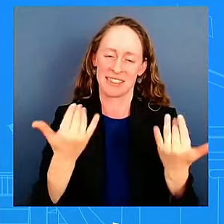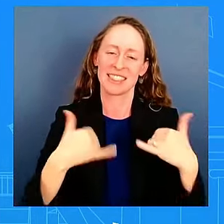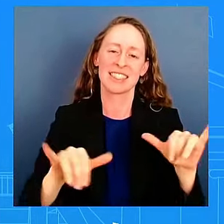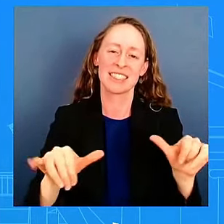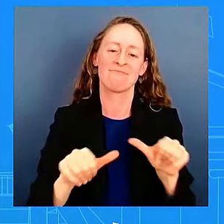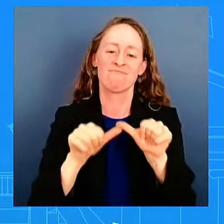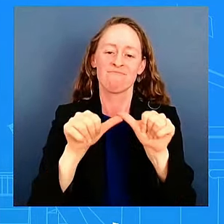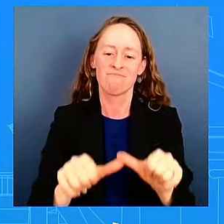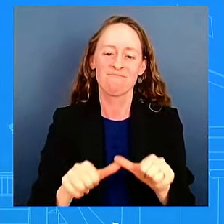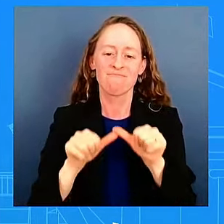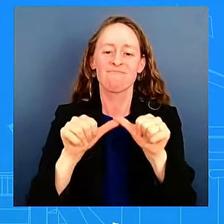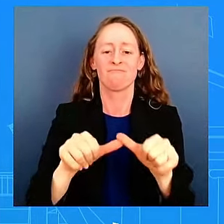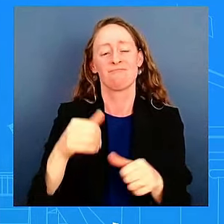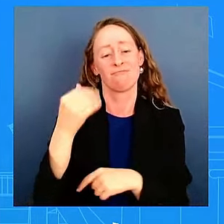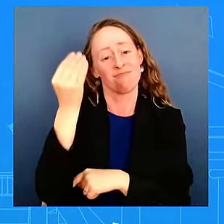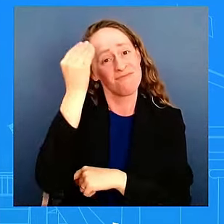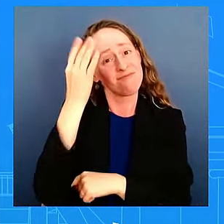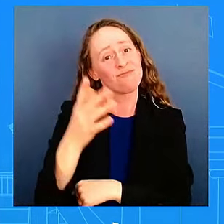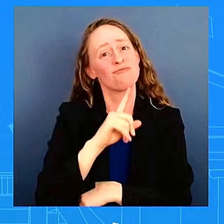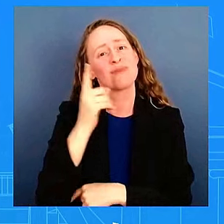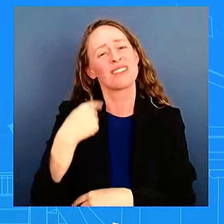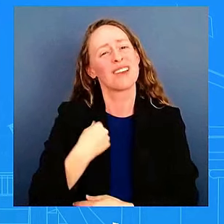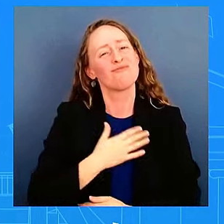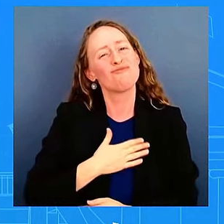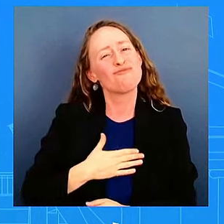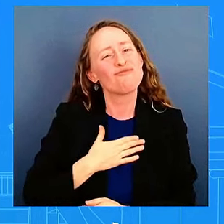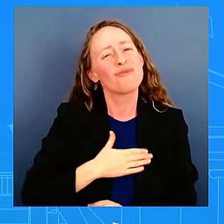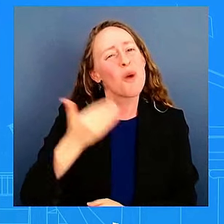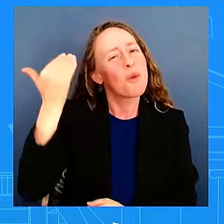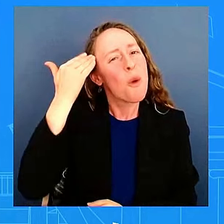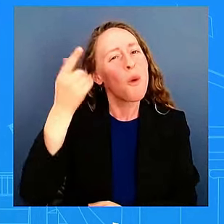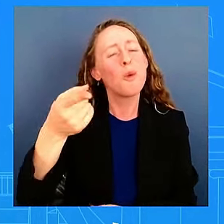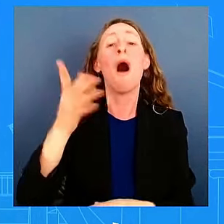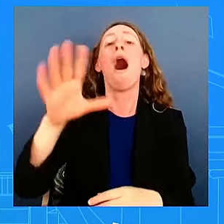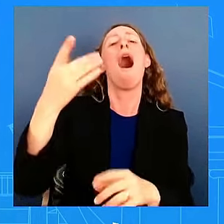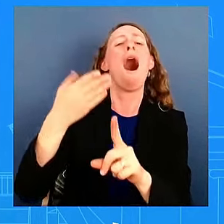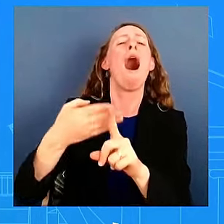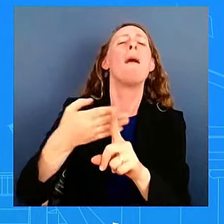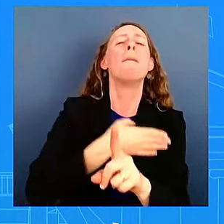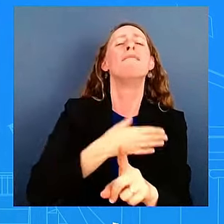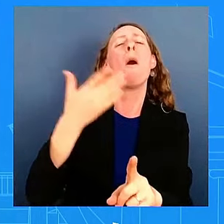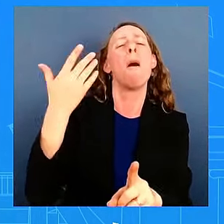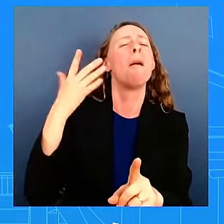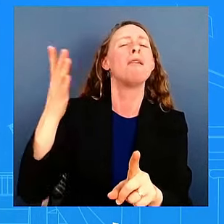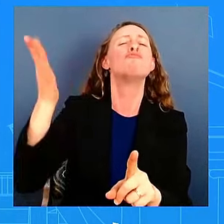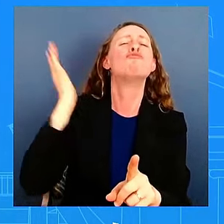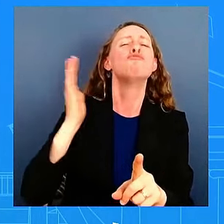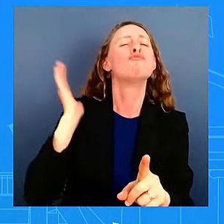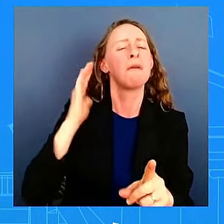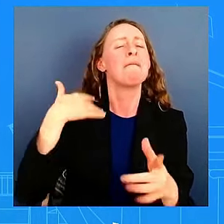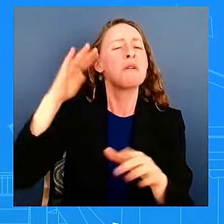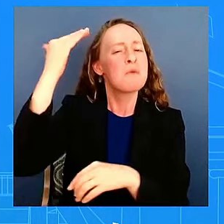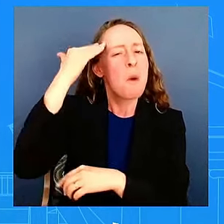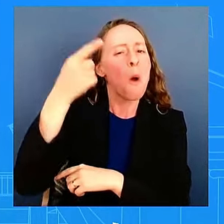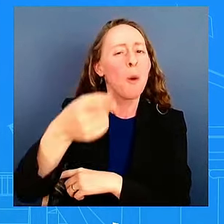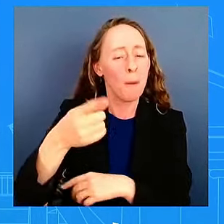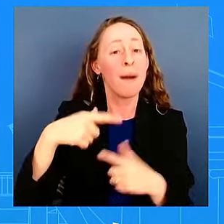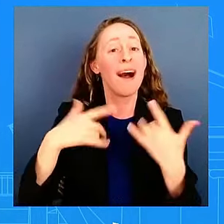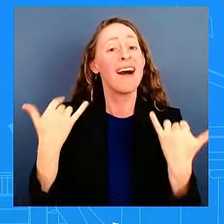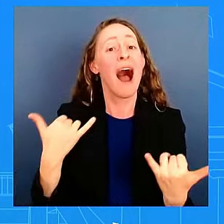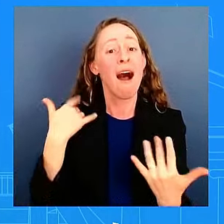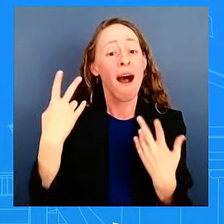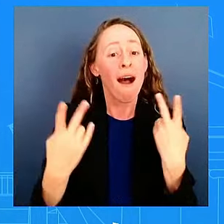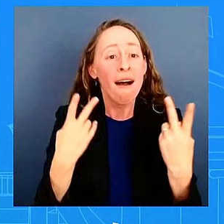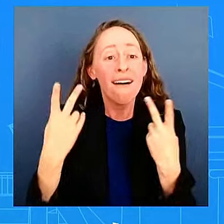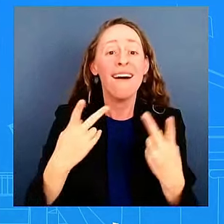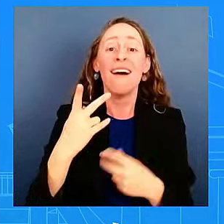some time, even before being at the White House, and I really appreciated more personally your